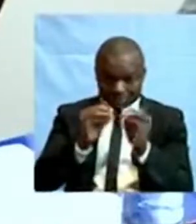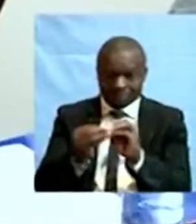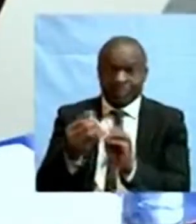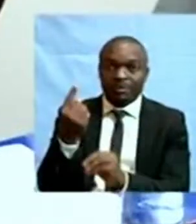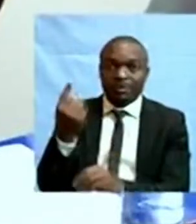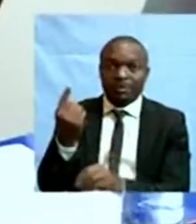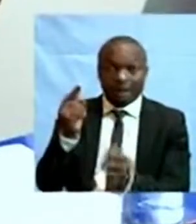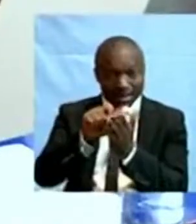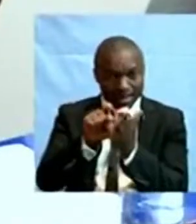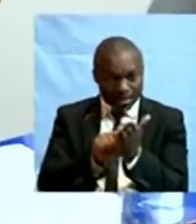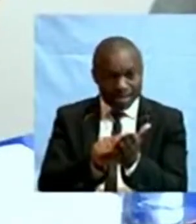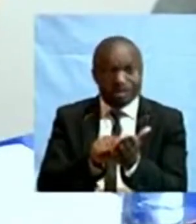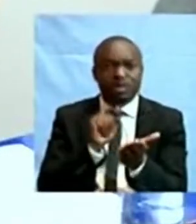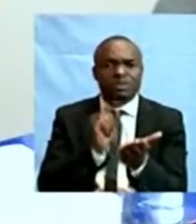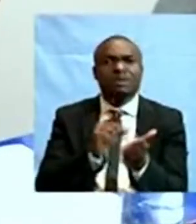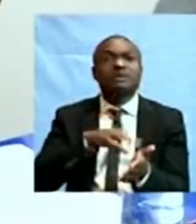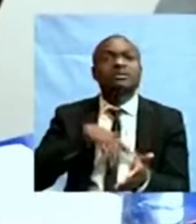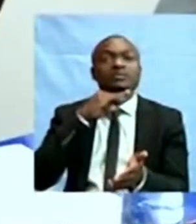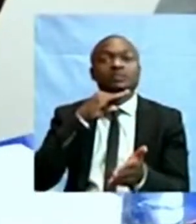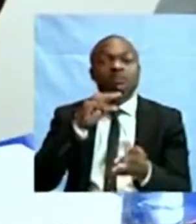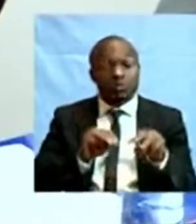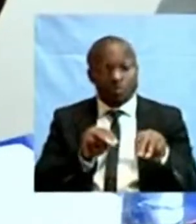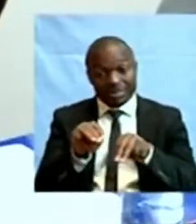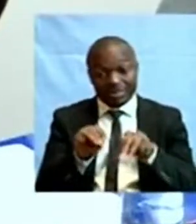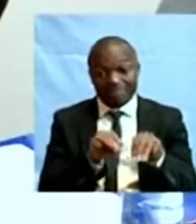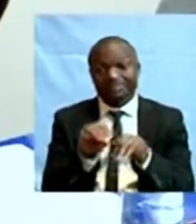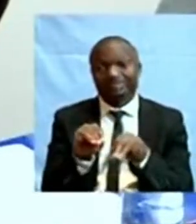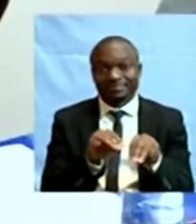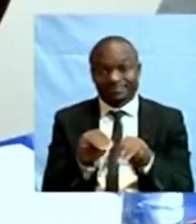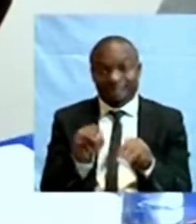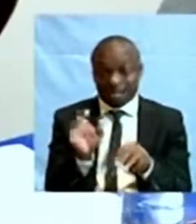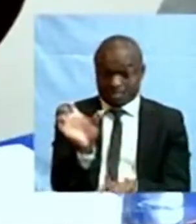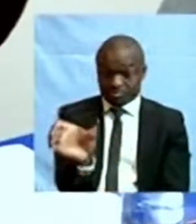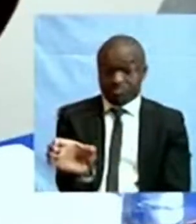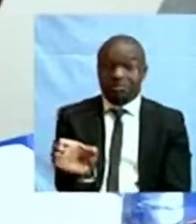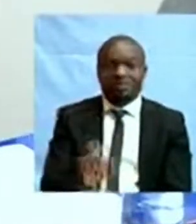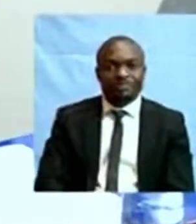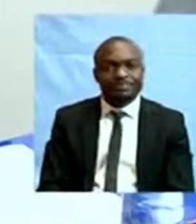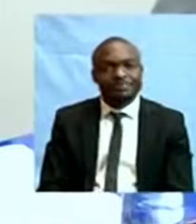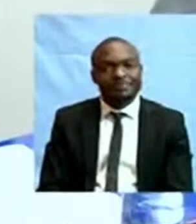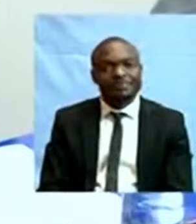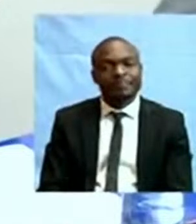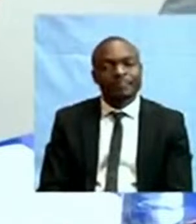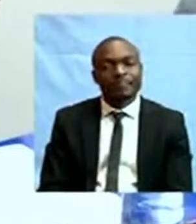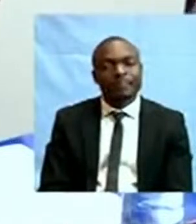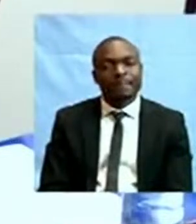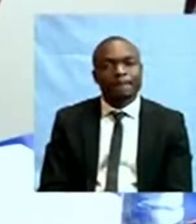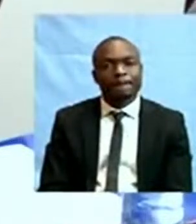legal framework adequate to manage the sector?